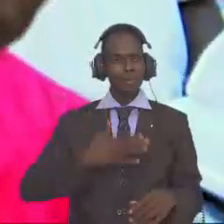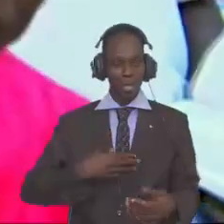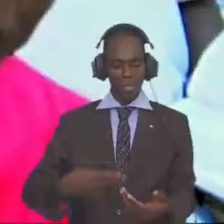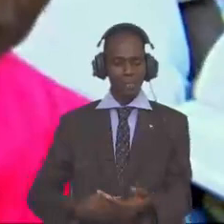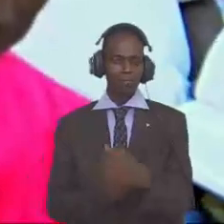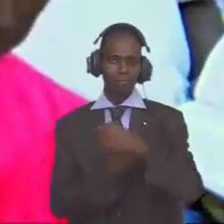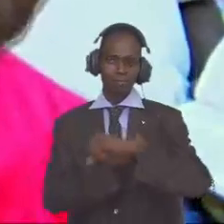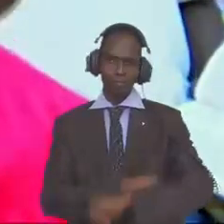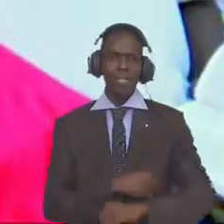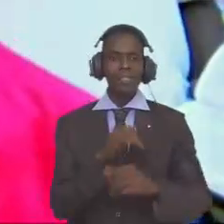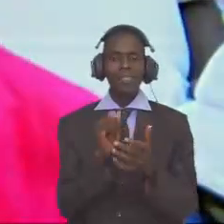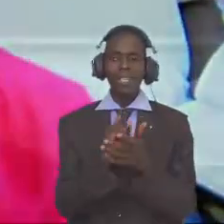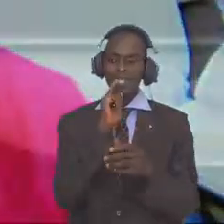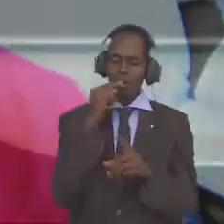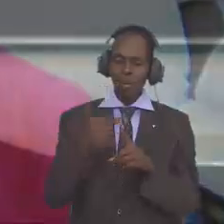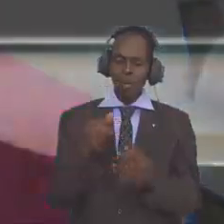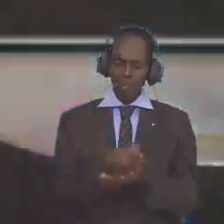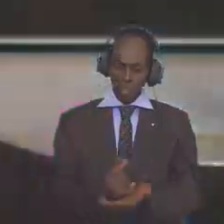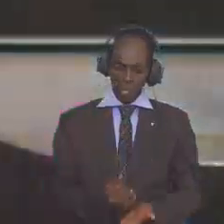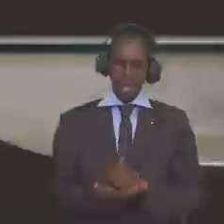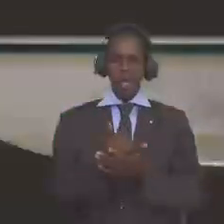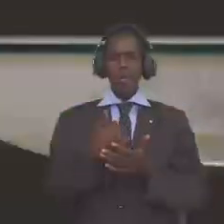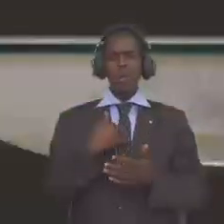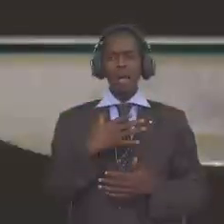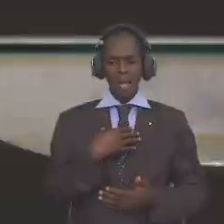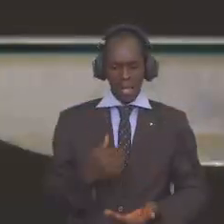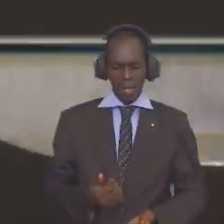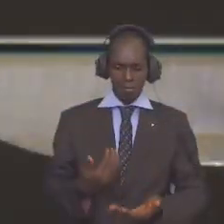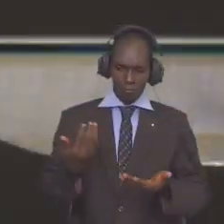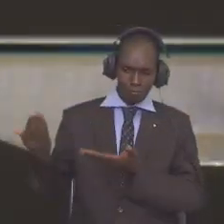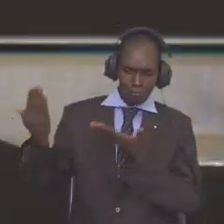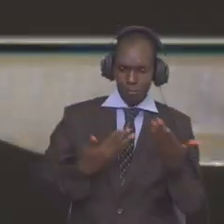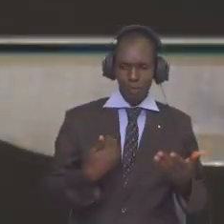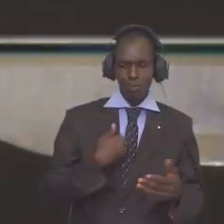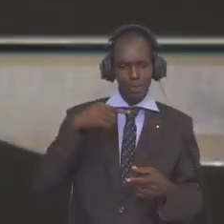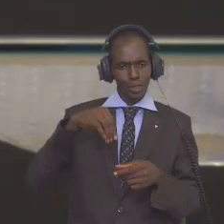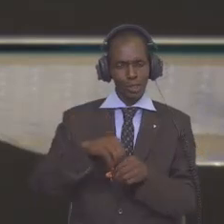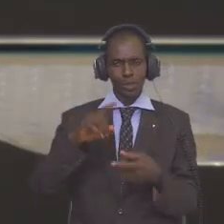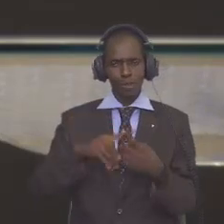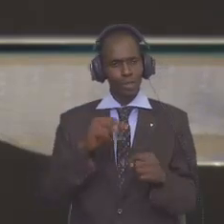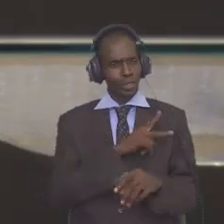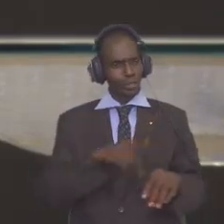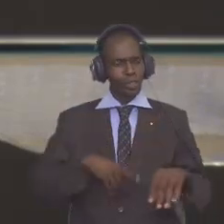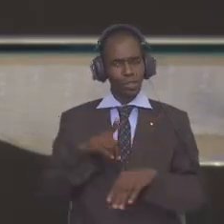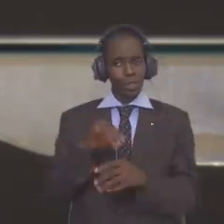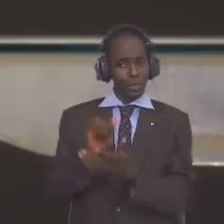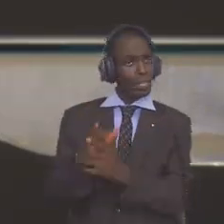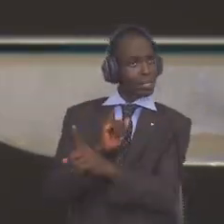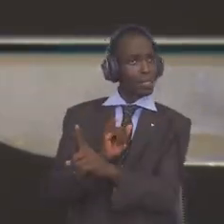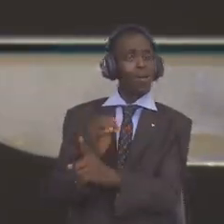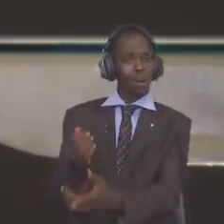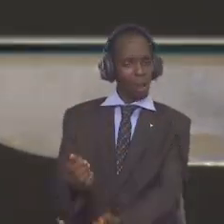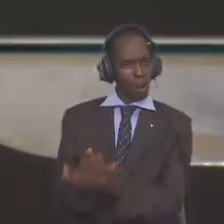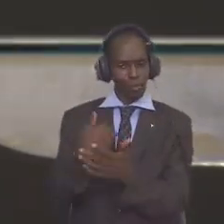the one that helped me and brought me into the kingdom, that's the one that helped me growing in